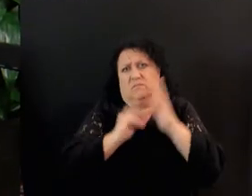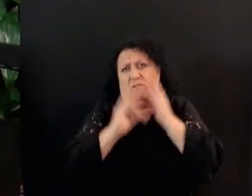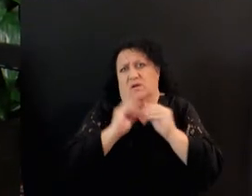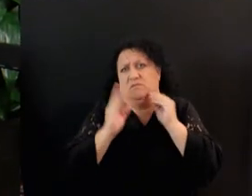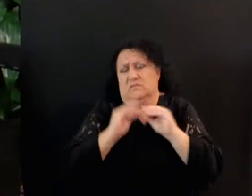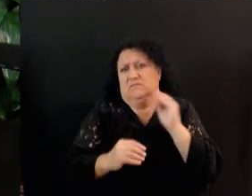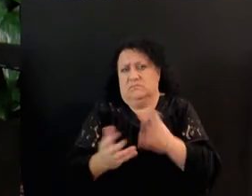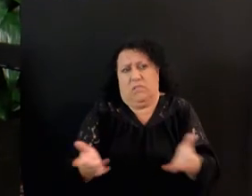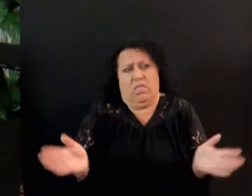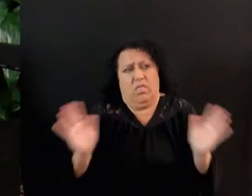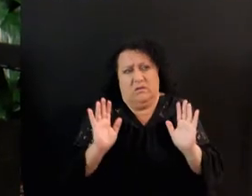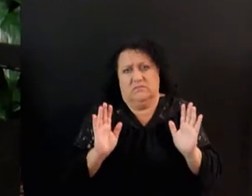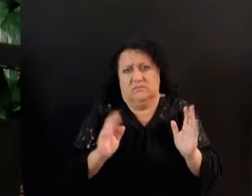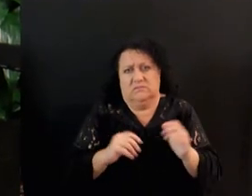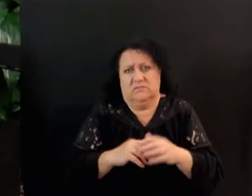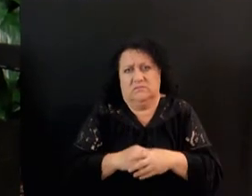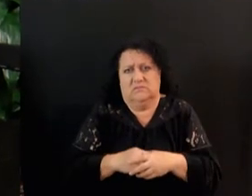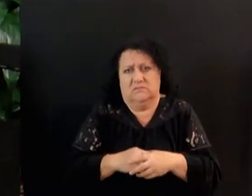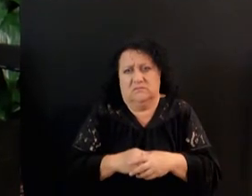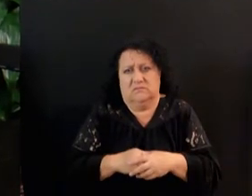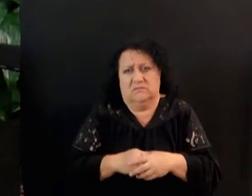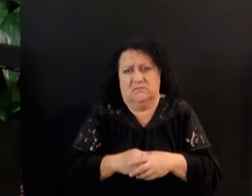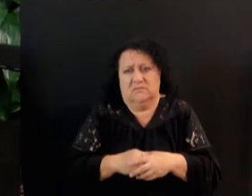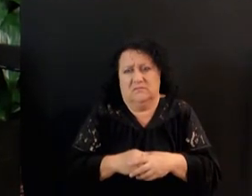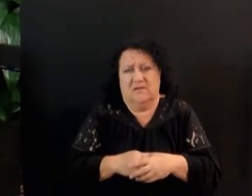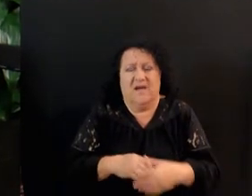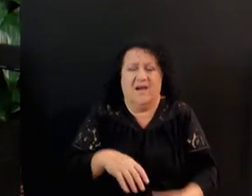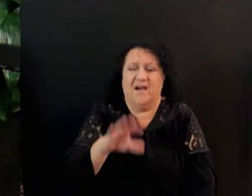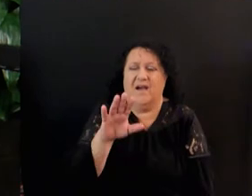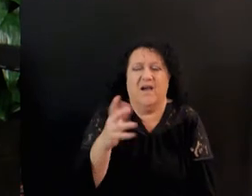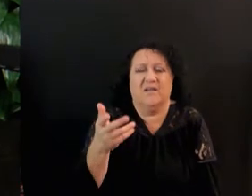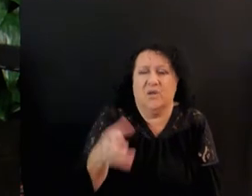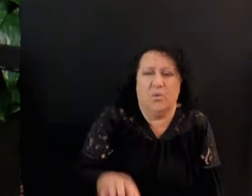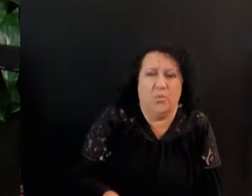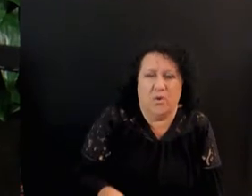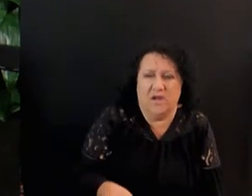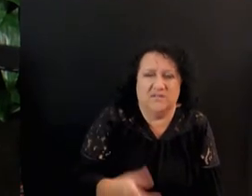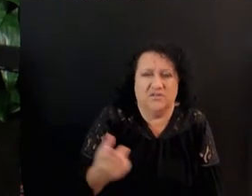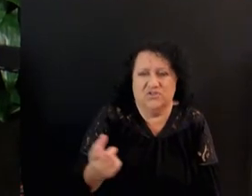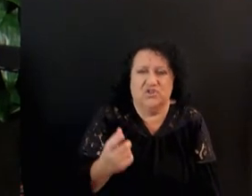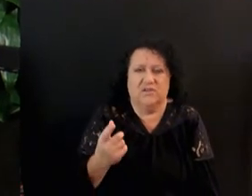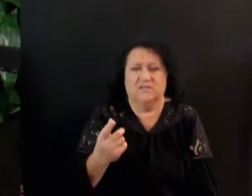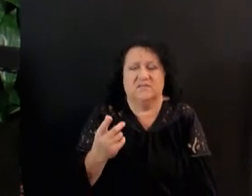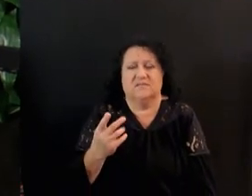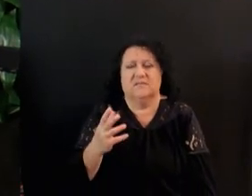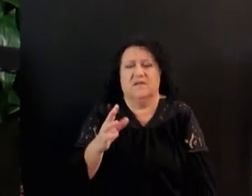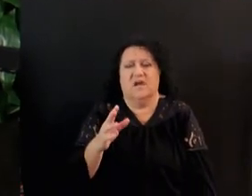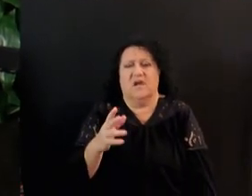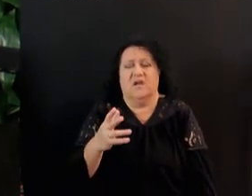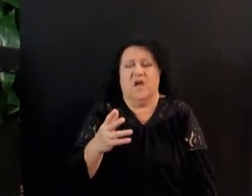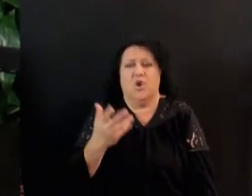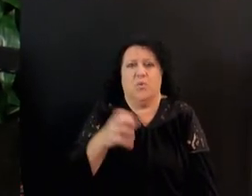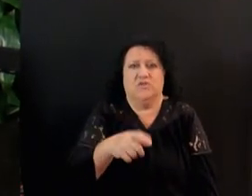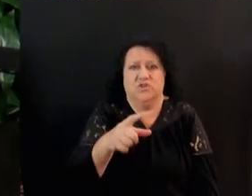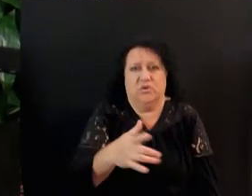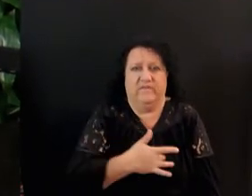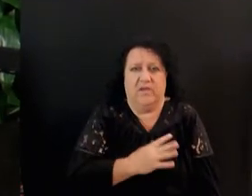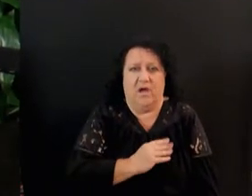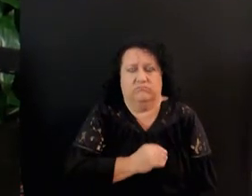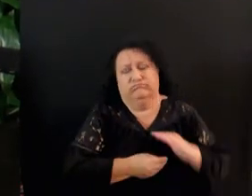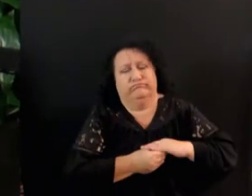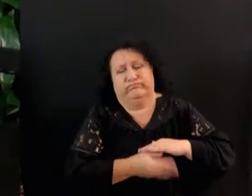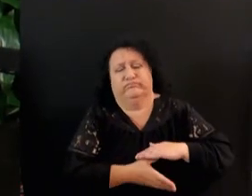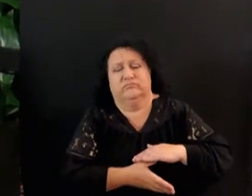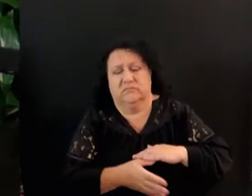I don't want to be flippant. I don't want to be cliche. This isn't about a sermon beating anybody up because you should be more thankful. It's not